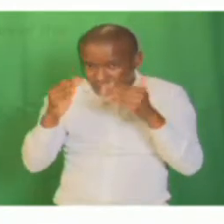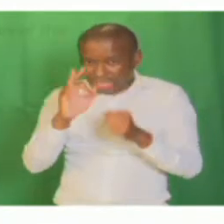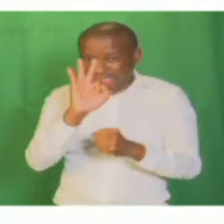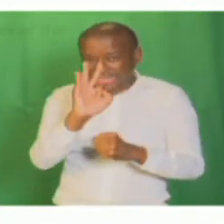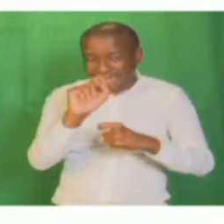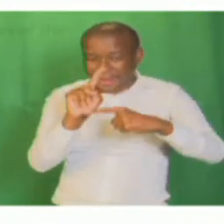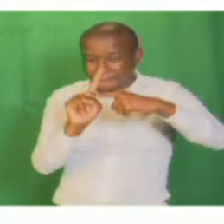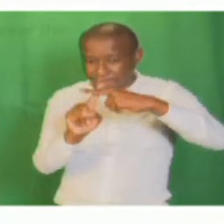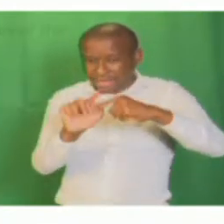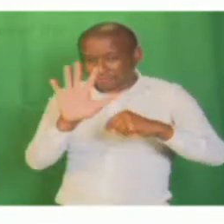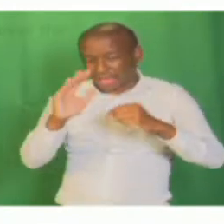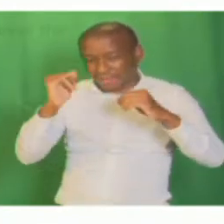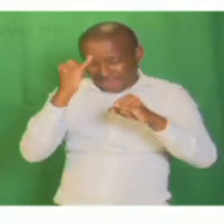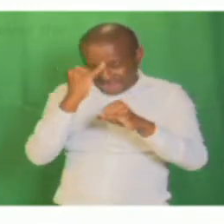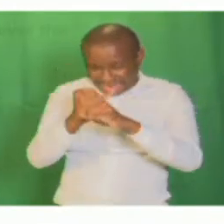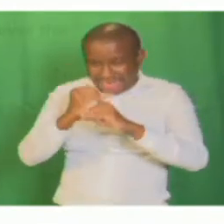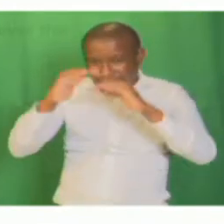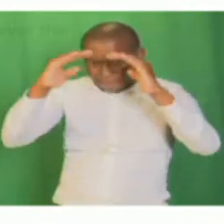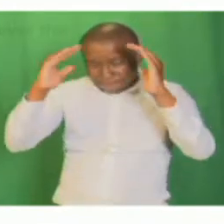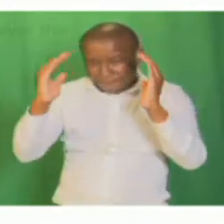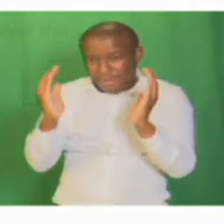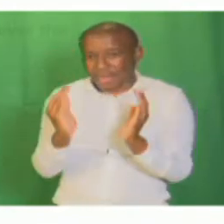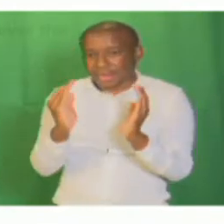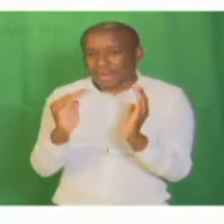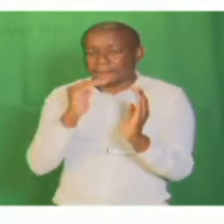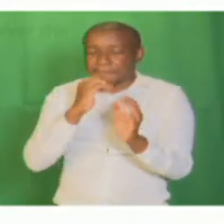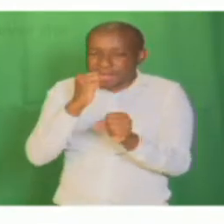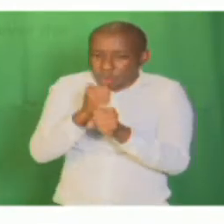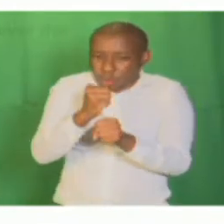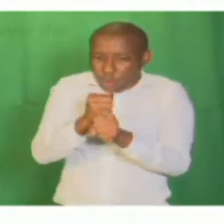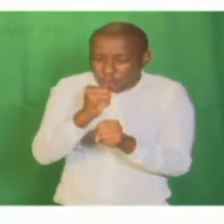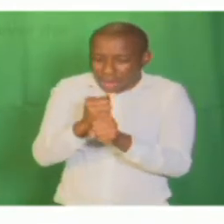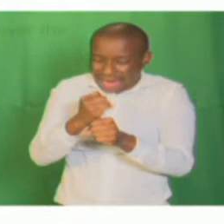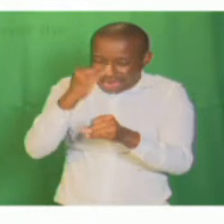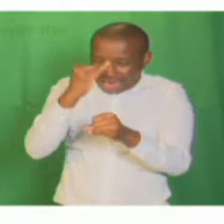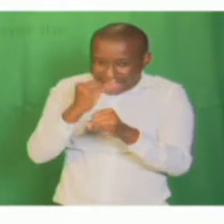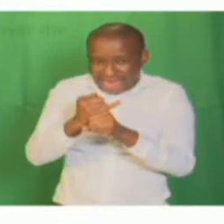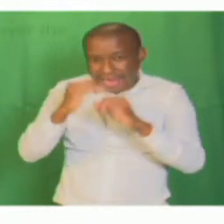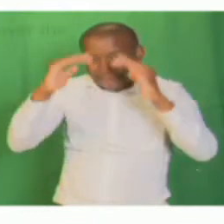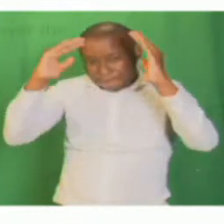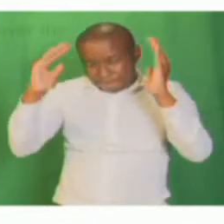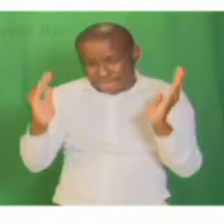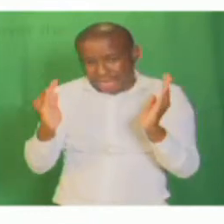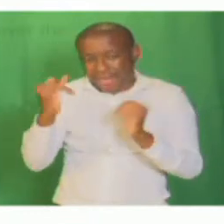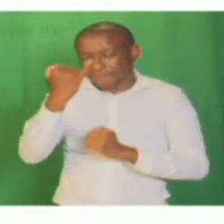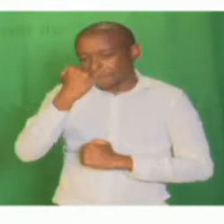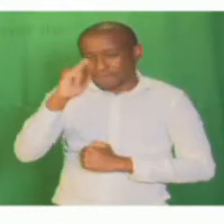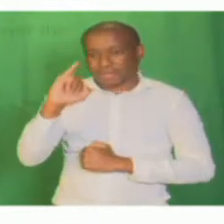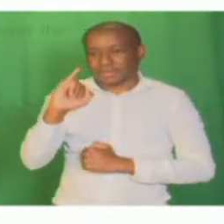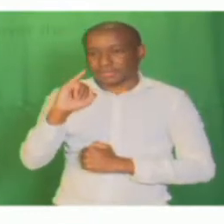5 inside the brackets, we have to work out what is inside the brackets first.